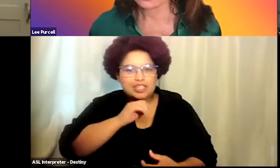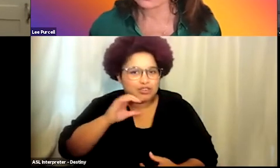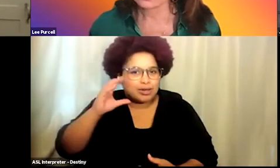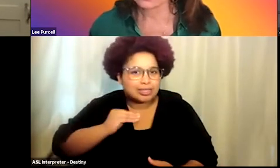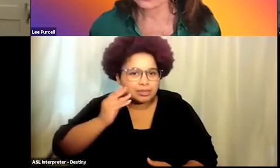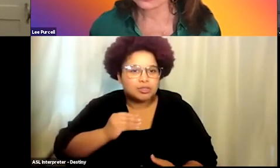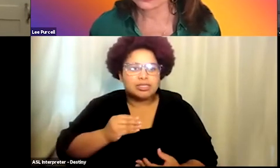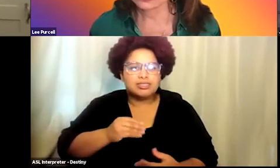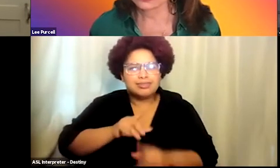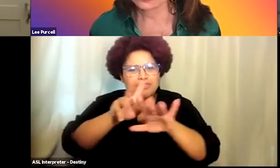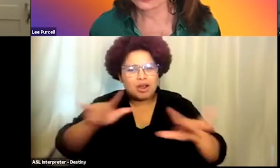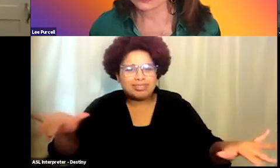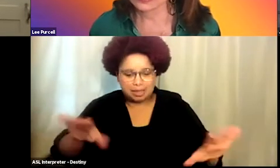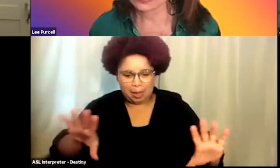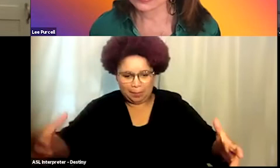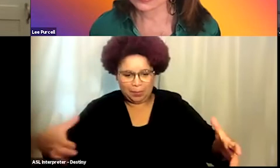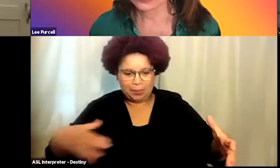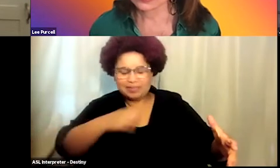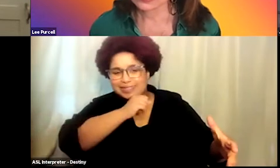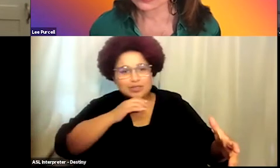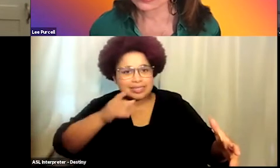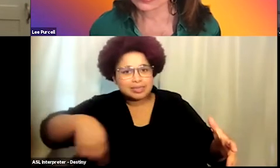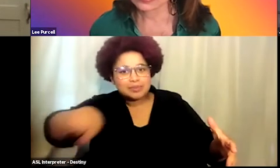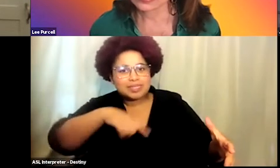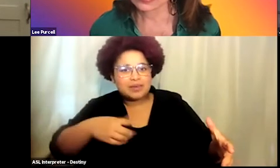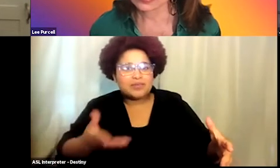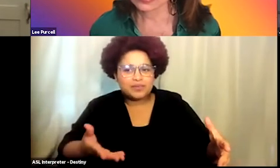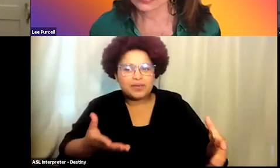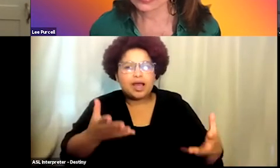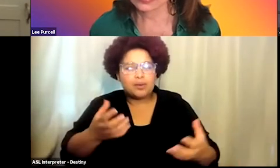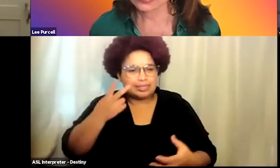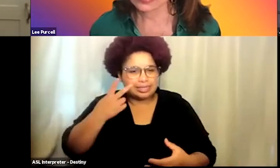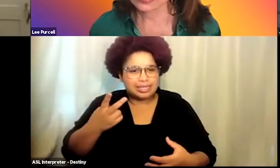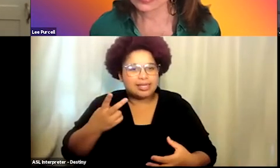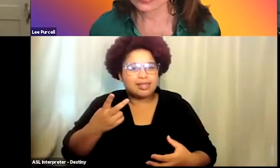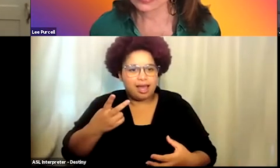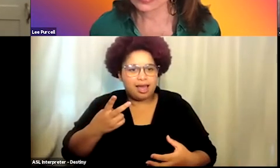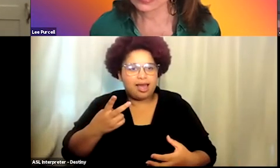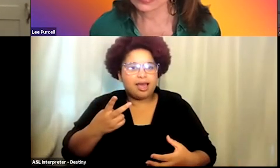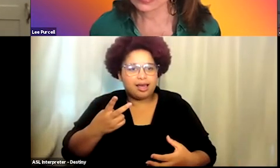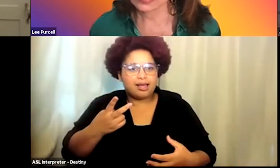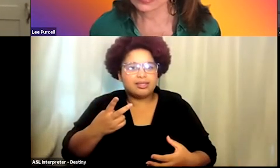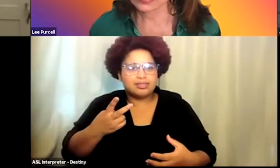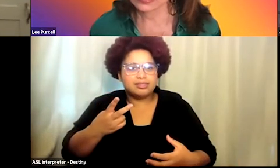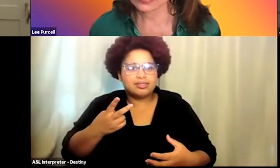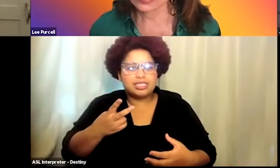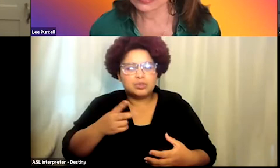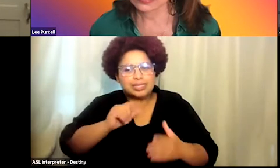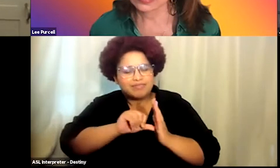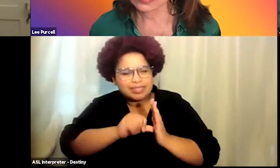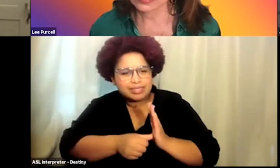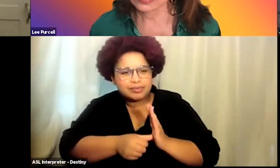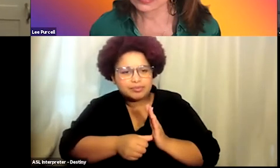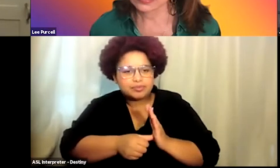the seniors themselves. So I'd like that kind of peeled back to really emphasize